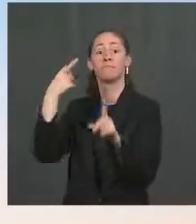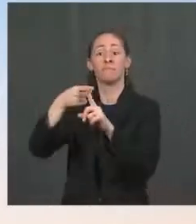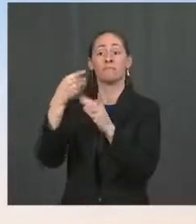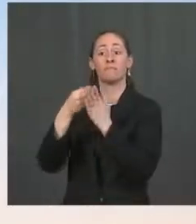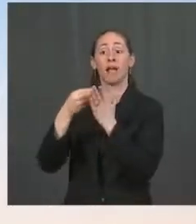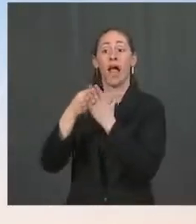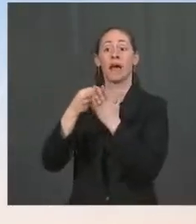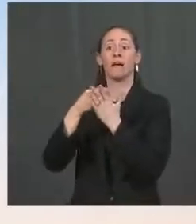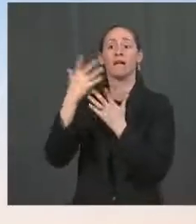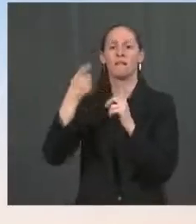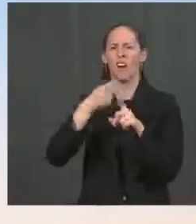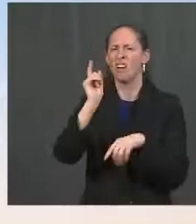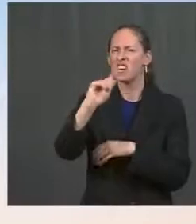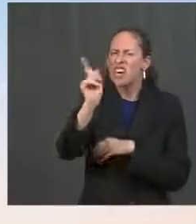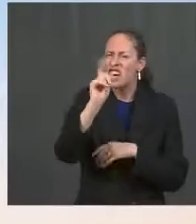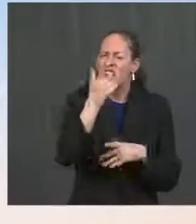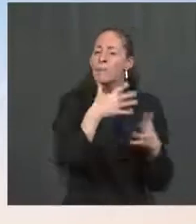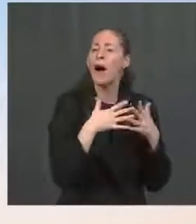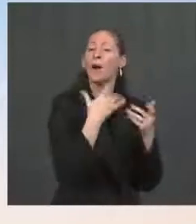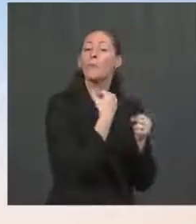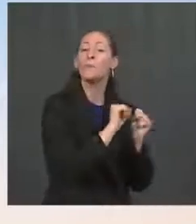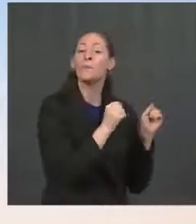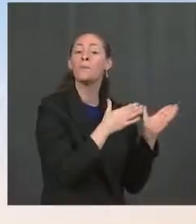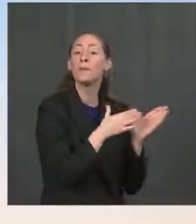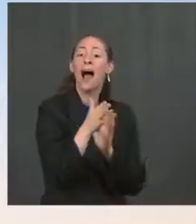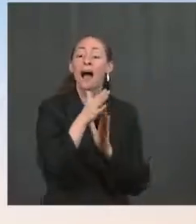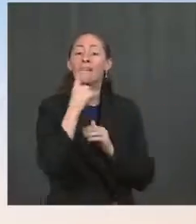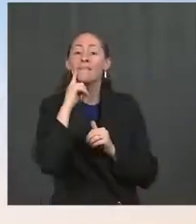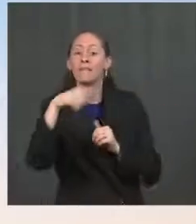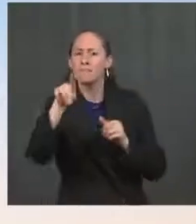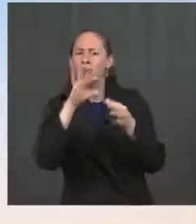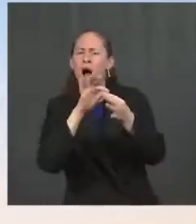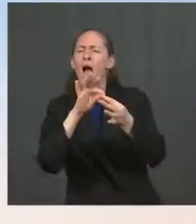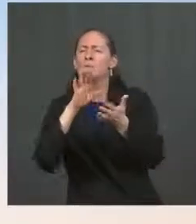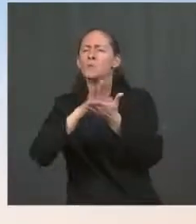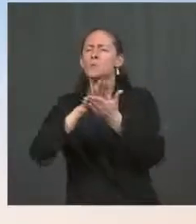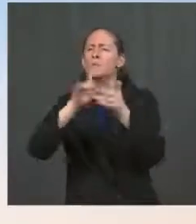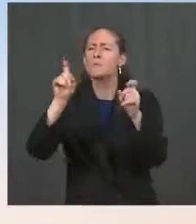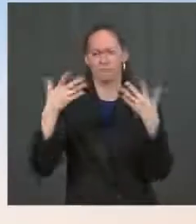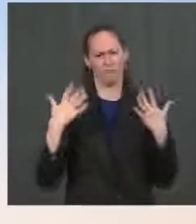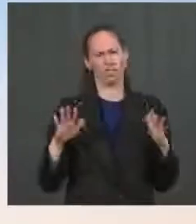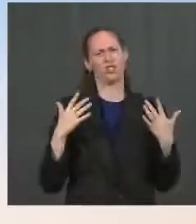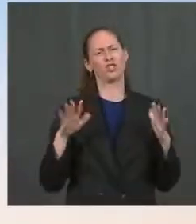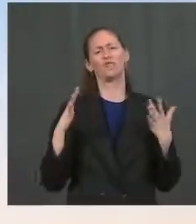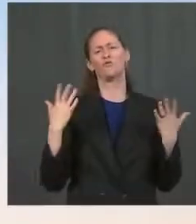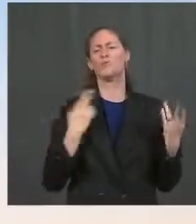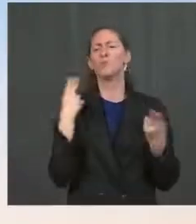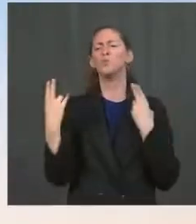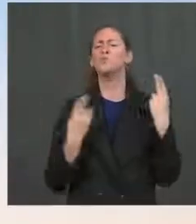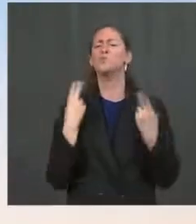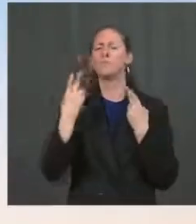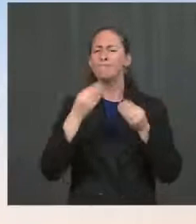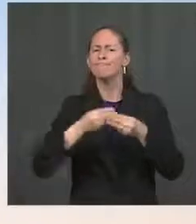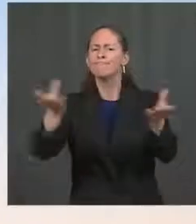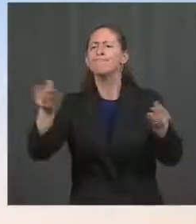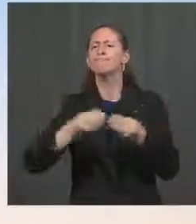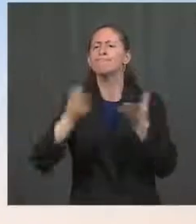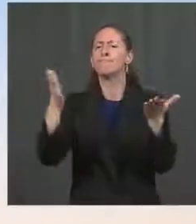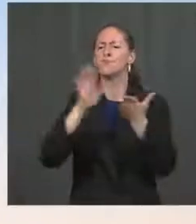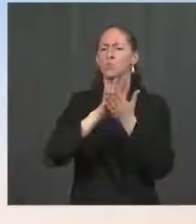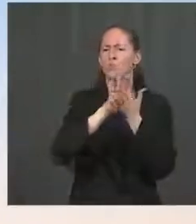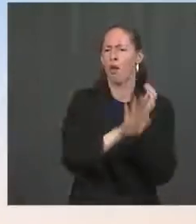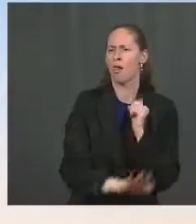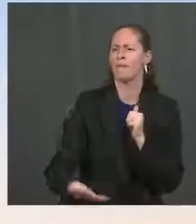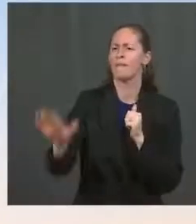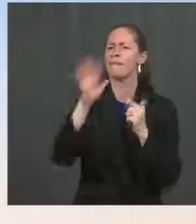to schools and testing, that has been used in school districts around the country. Benefits that have helped keep police and firefighters, state